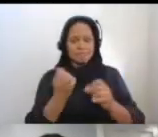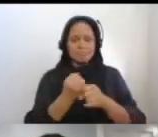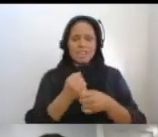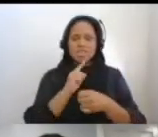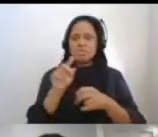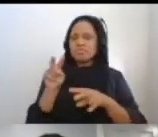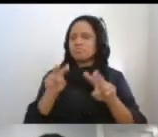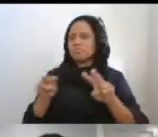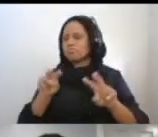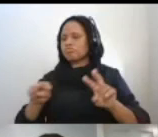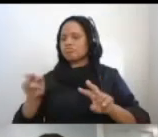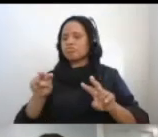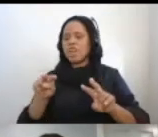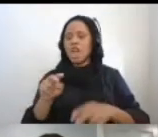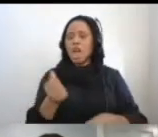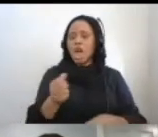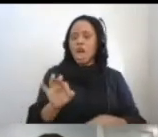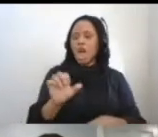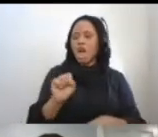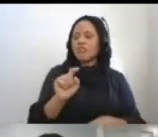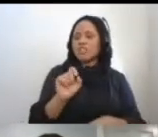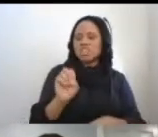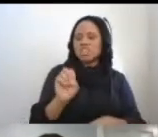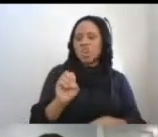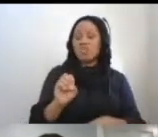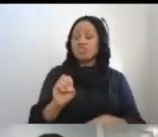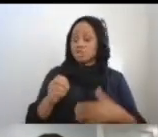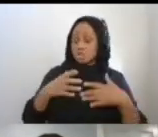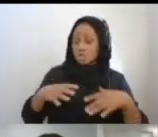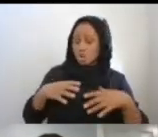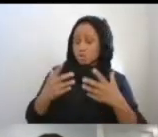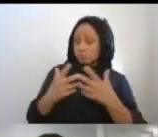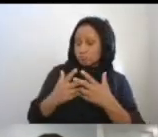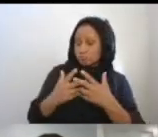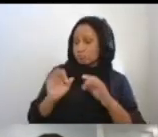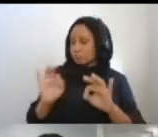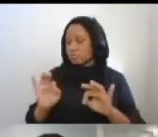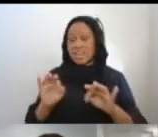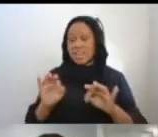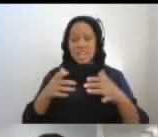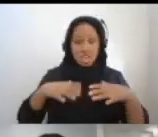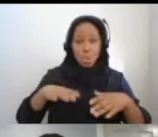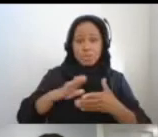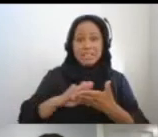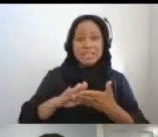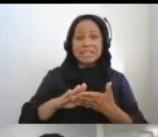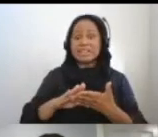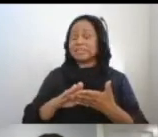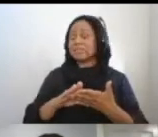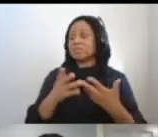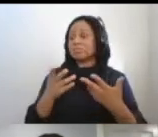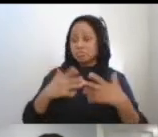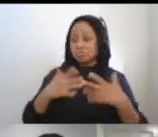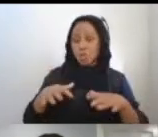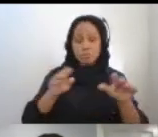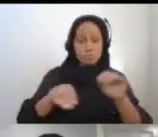The gentleman has his clothing for the next day before he goes to work. His clothing matches. His clothes are clean. The clothes are in the drawers the